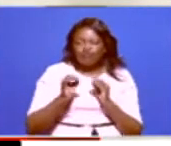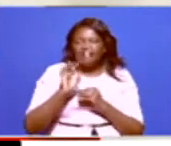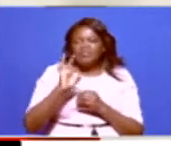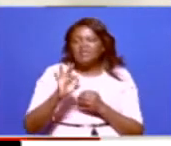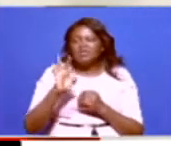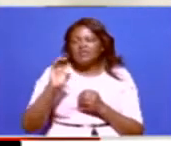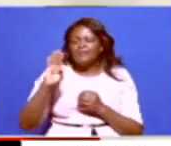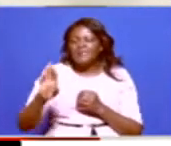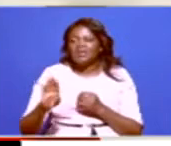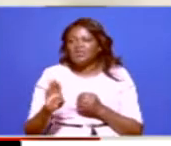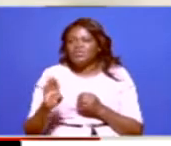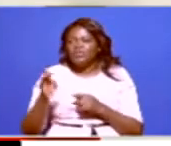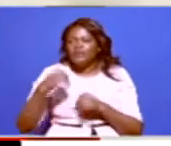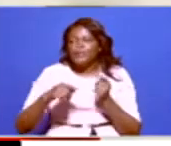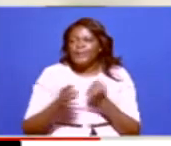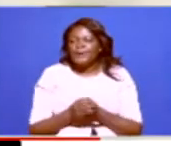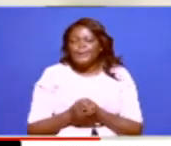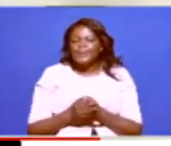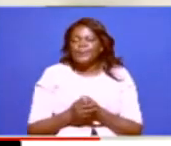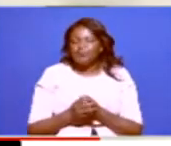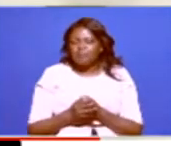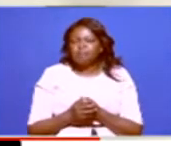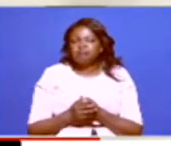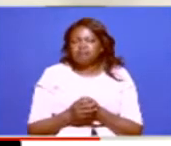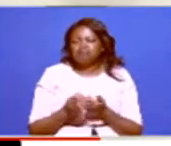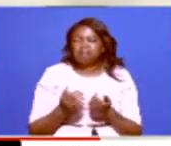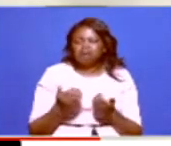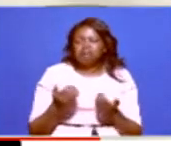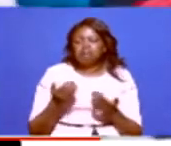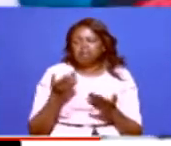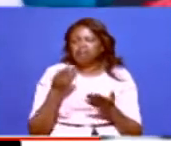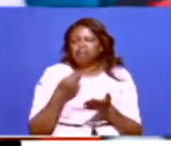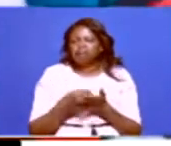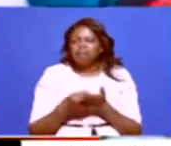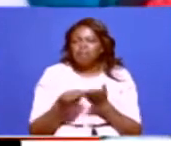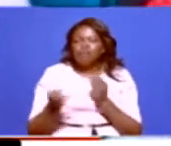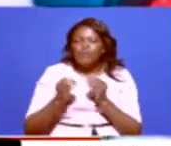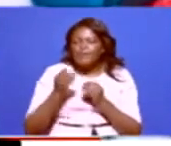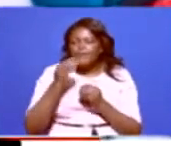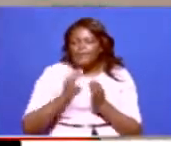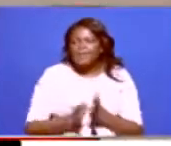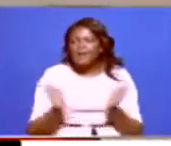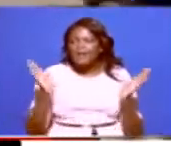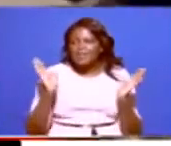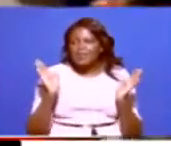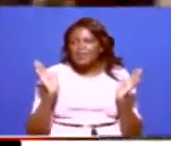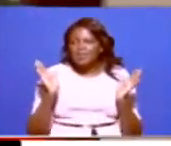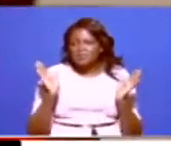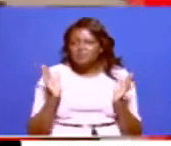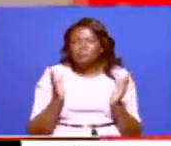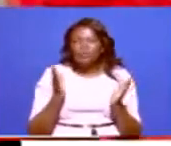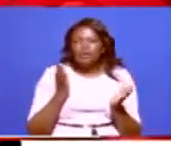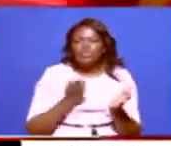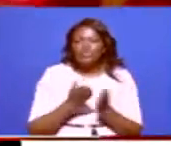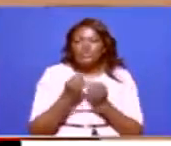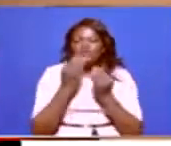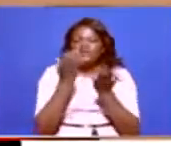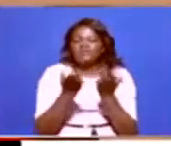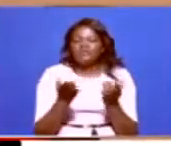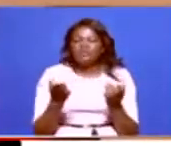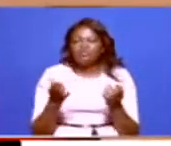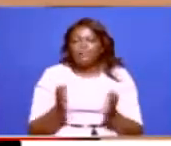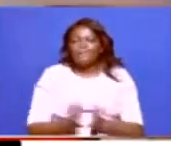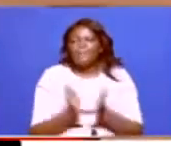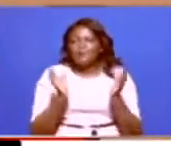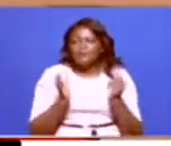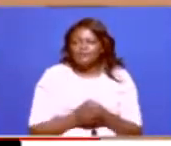billion shillings from the appropriation in aid, which is cash raised by public entities through rendering services to the public.